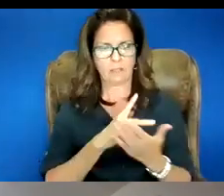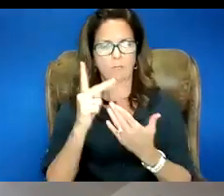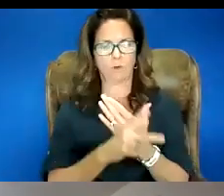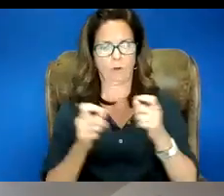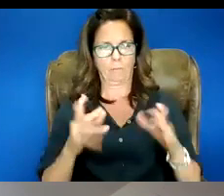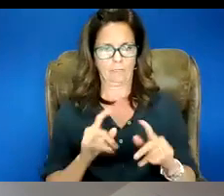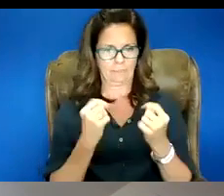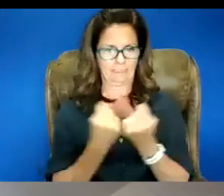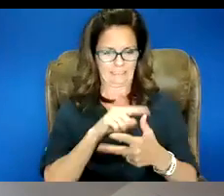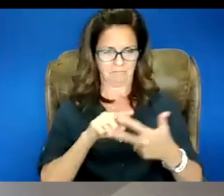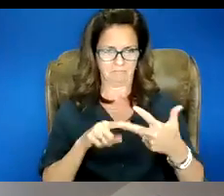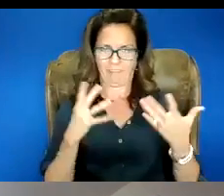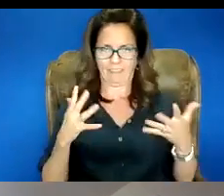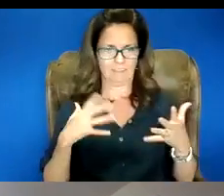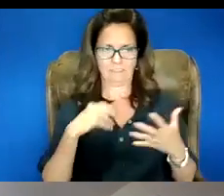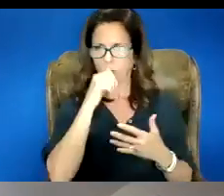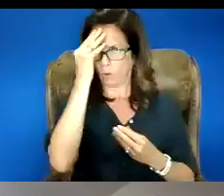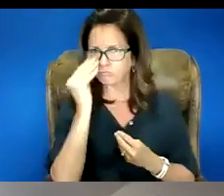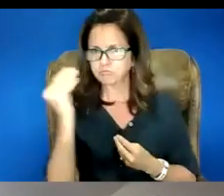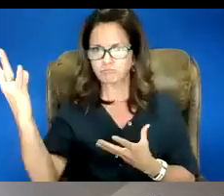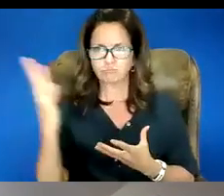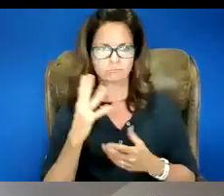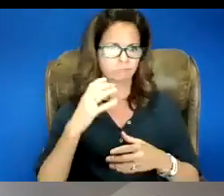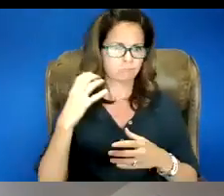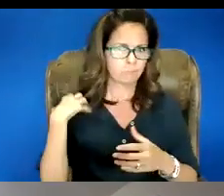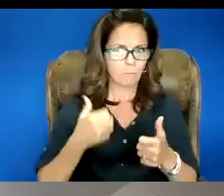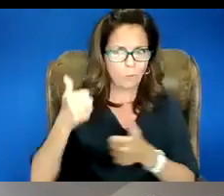All right, so that's